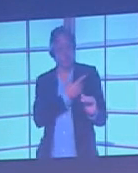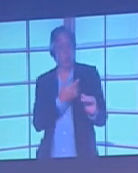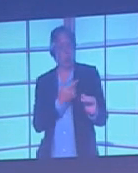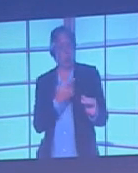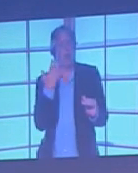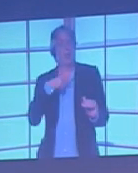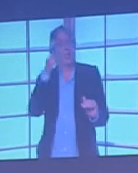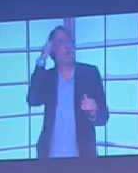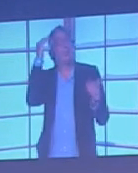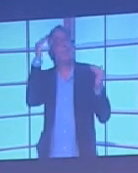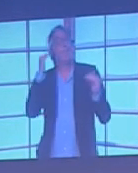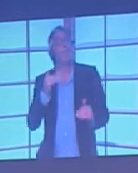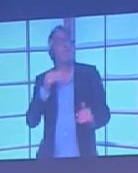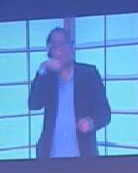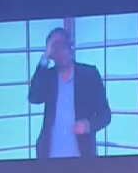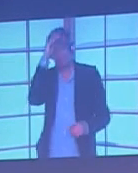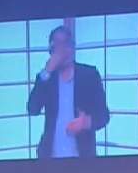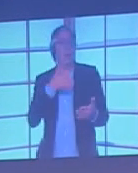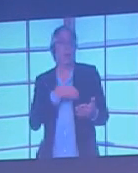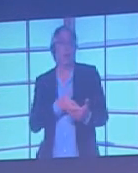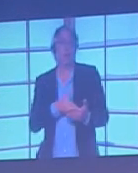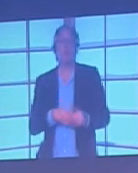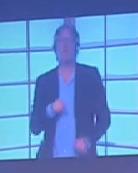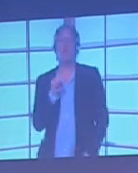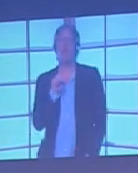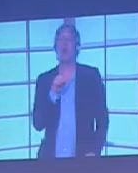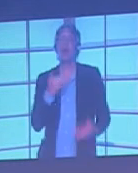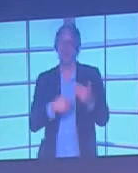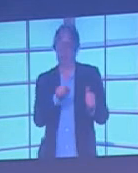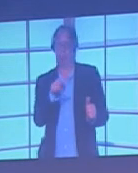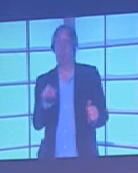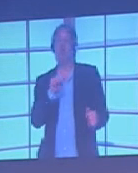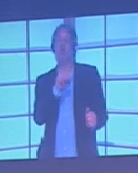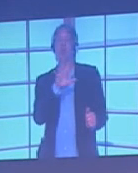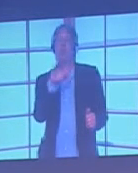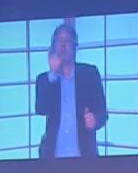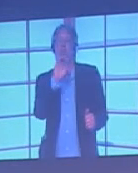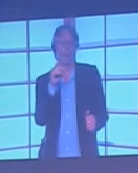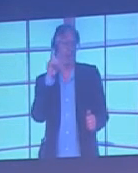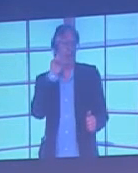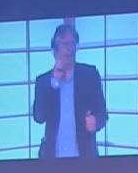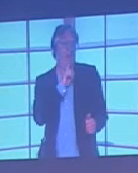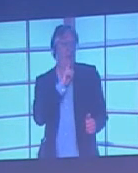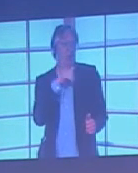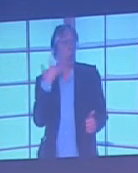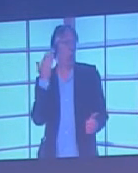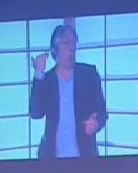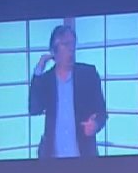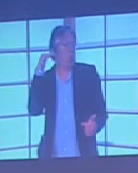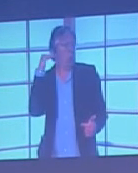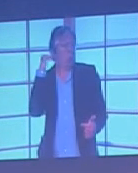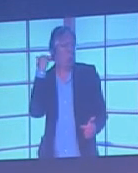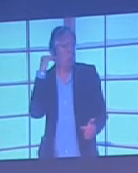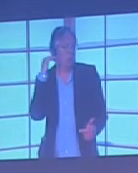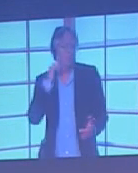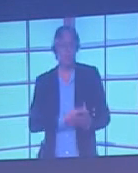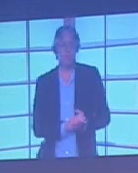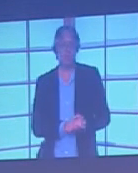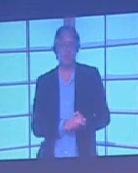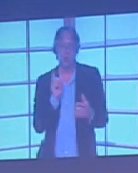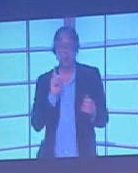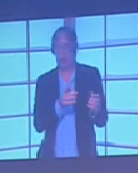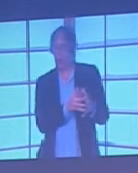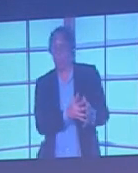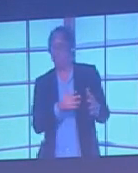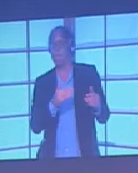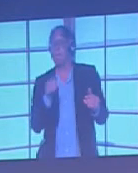disabled. 15% of disabled people are deaf or hard of hearing, and increasingly our population, as people